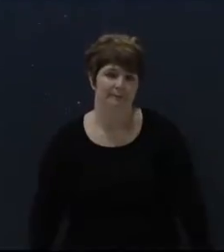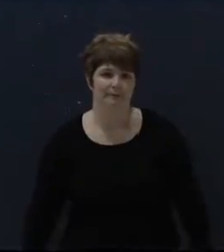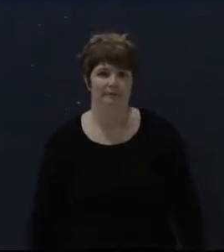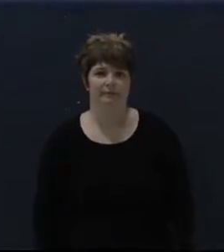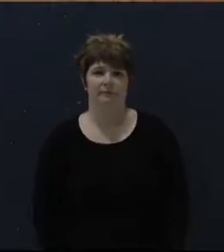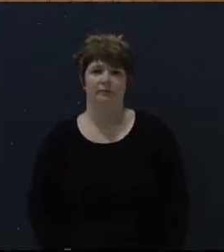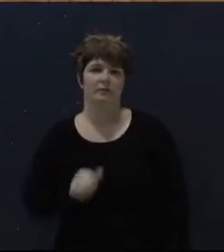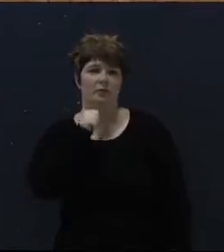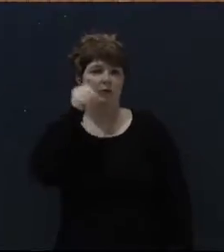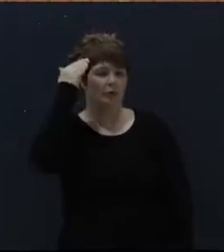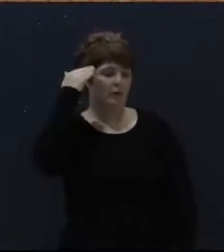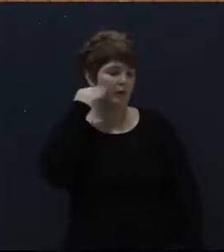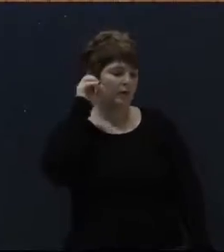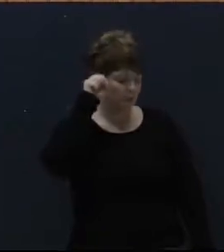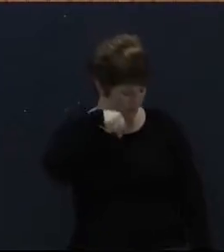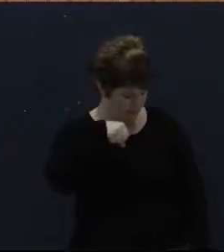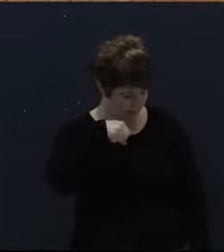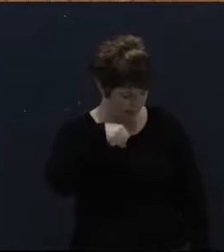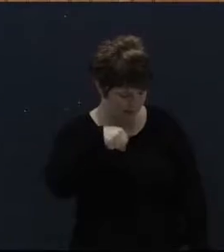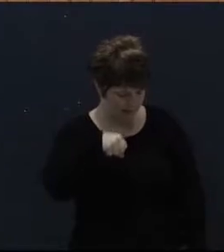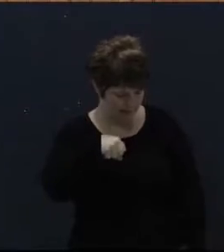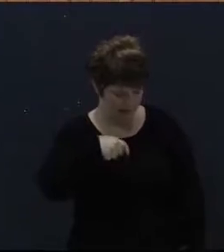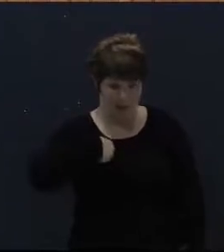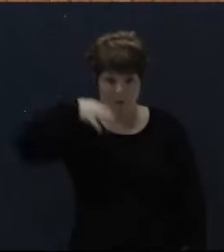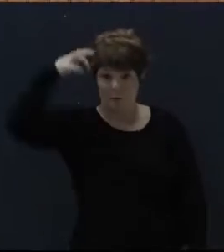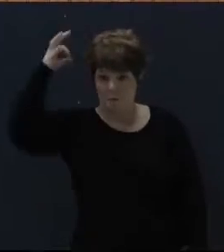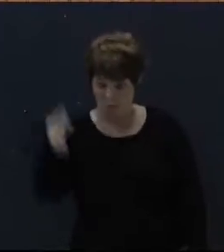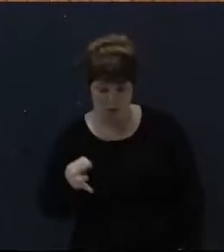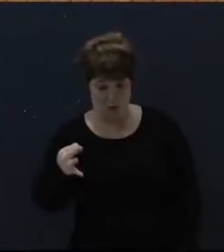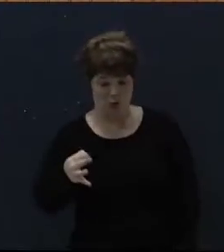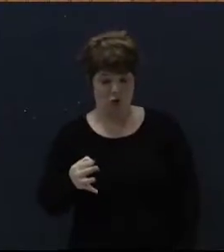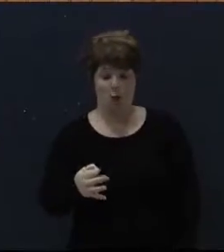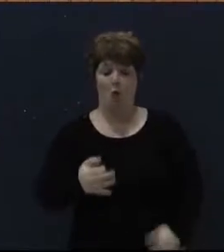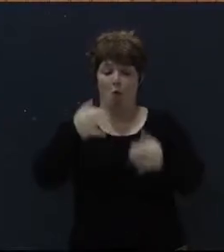Don't bow your head, because if you do, I'm plowing you right now.